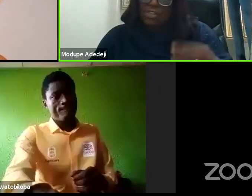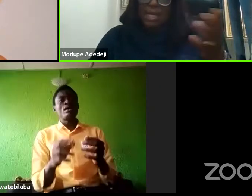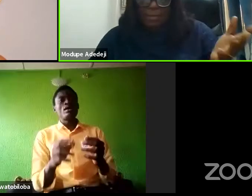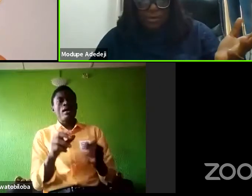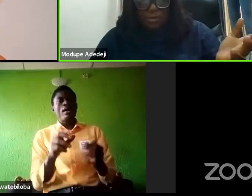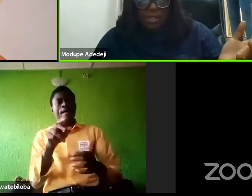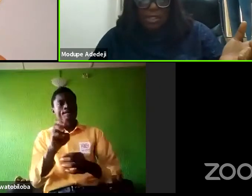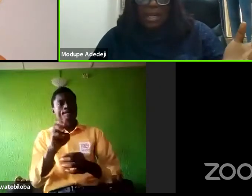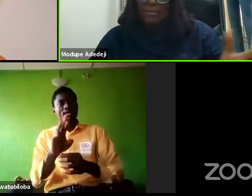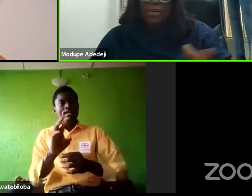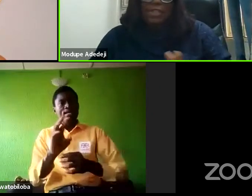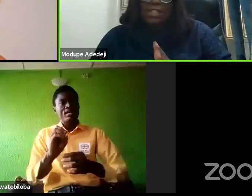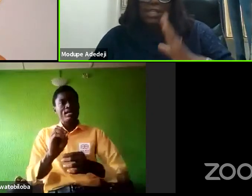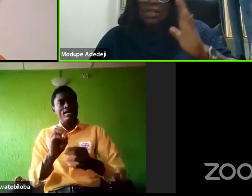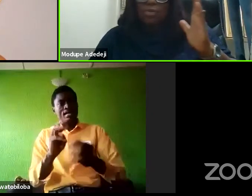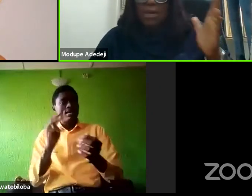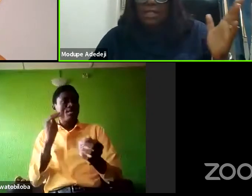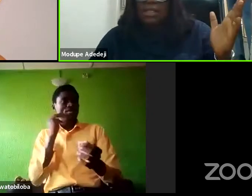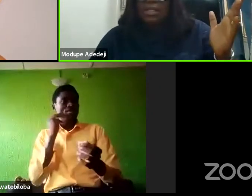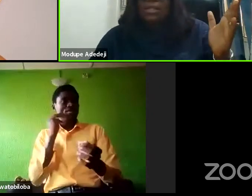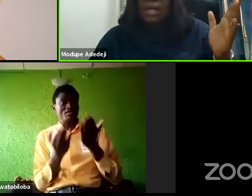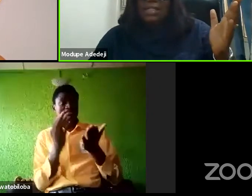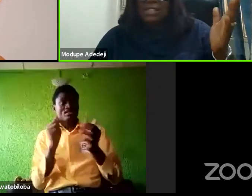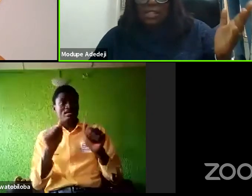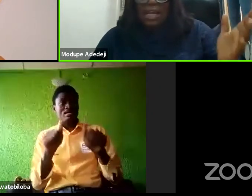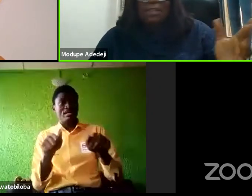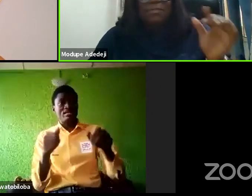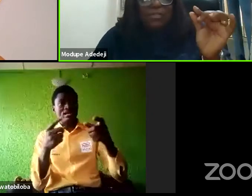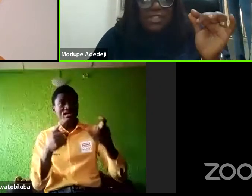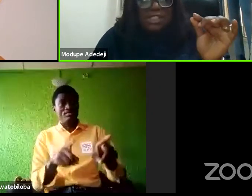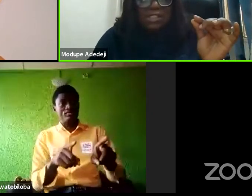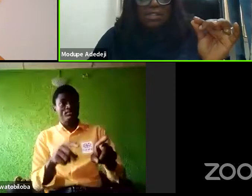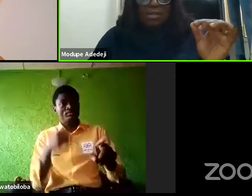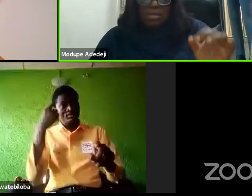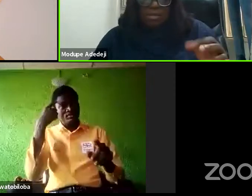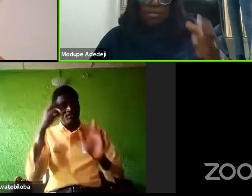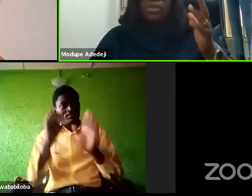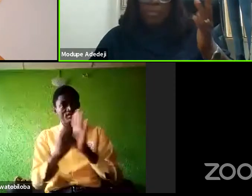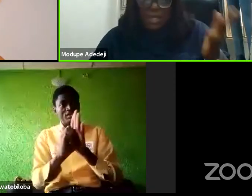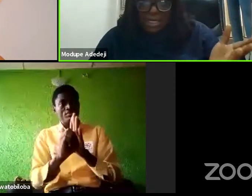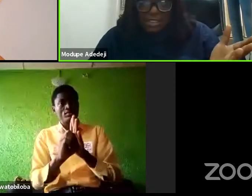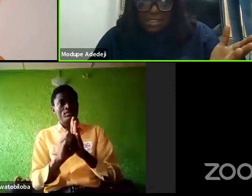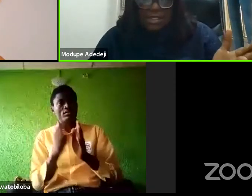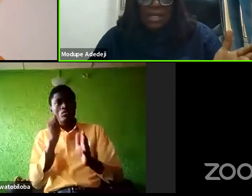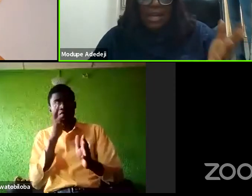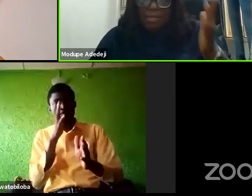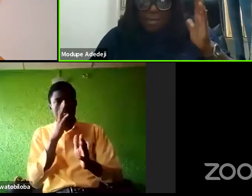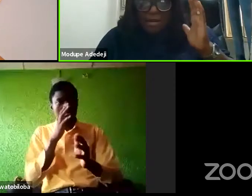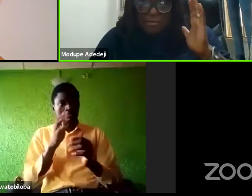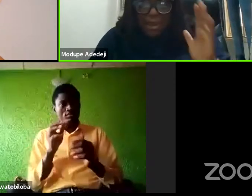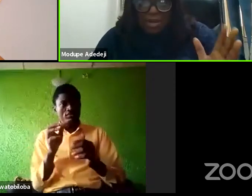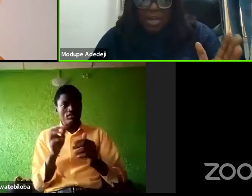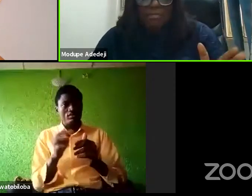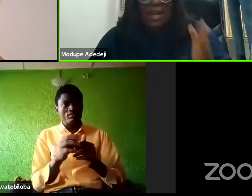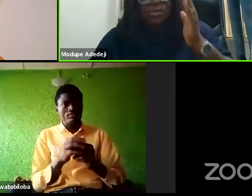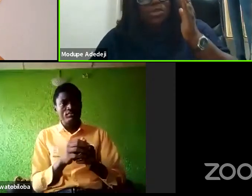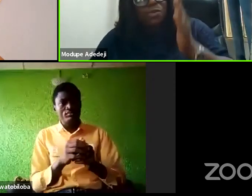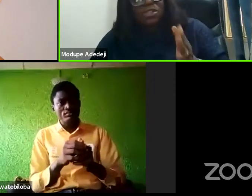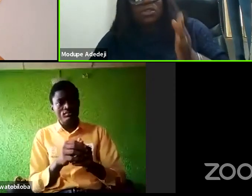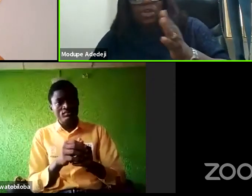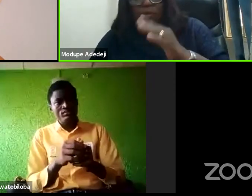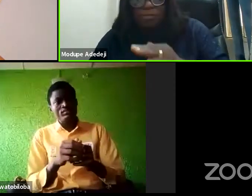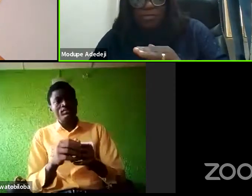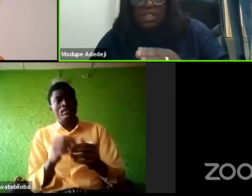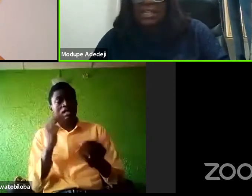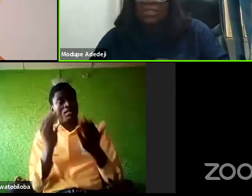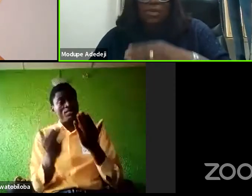it can just happen. Like for instance, a woman at 50 was pregnant. I remember very well. In fact, she was